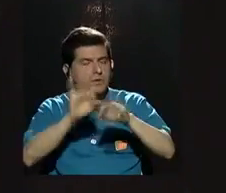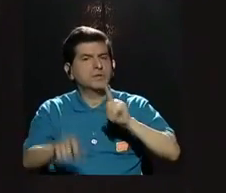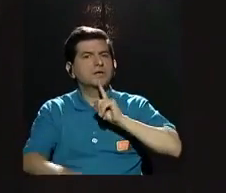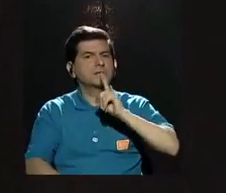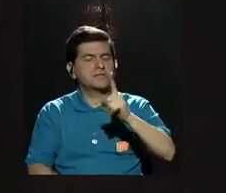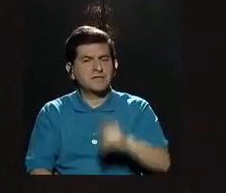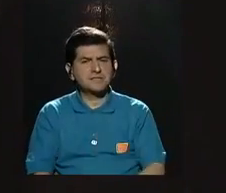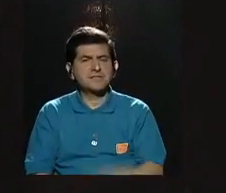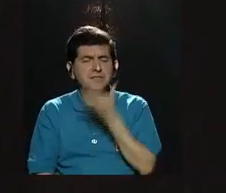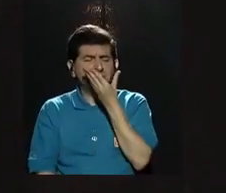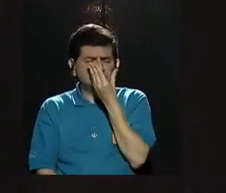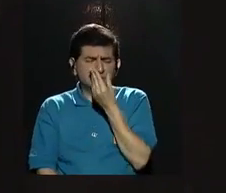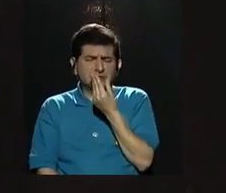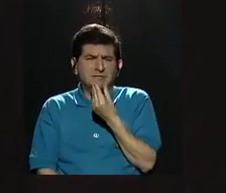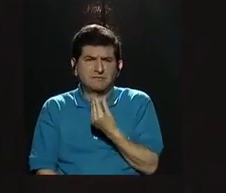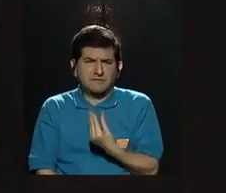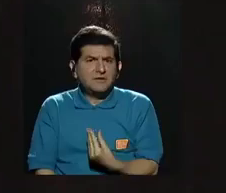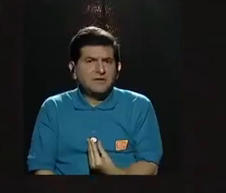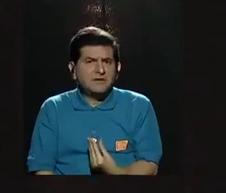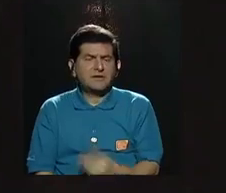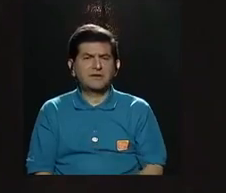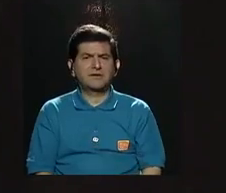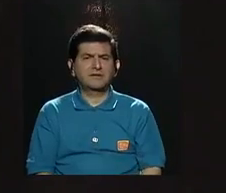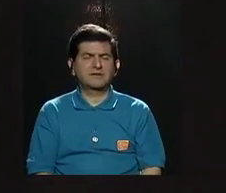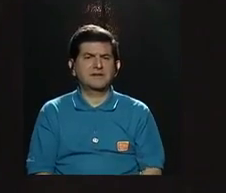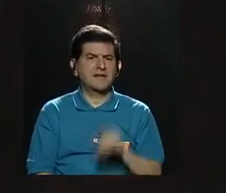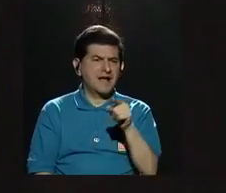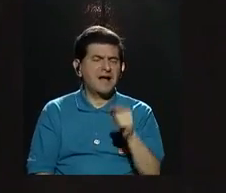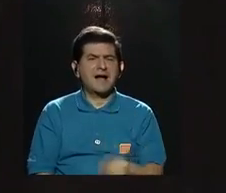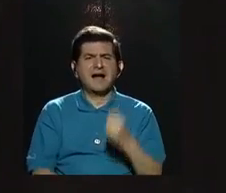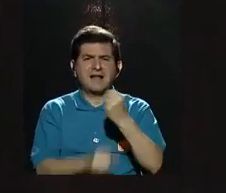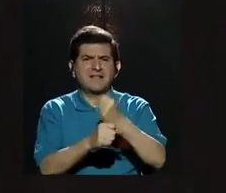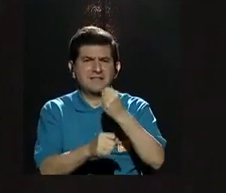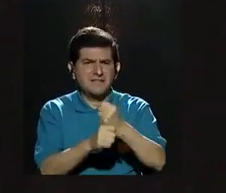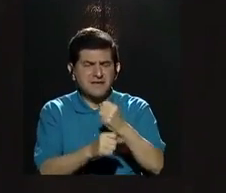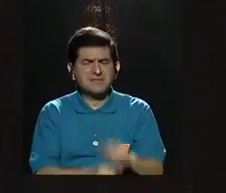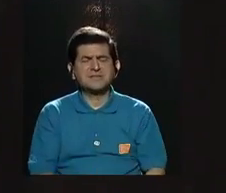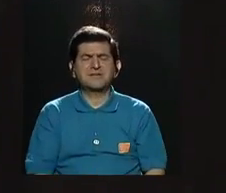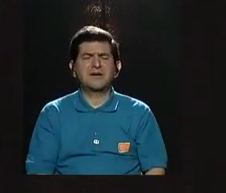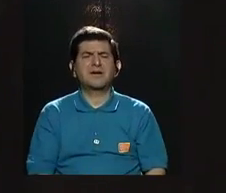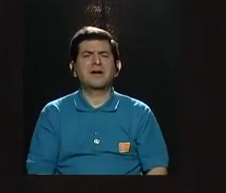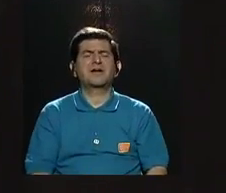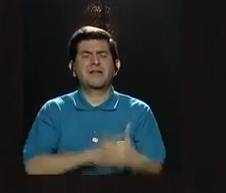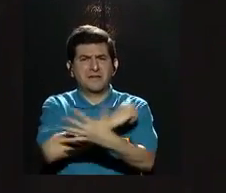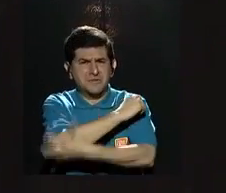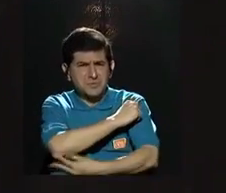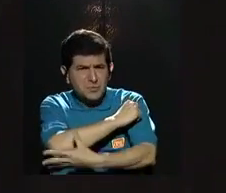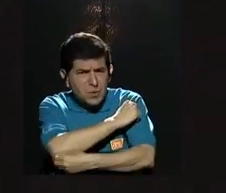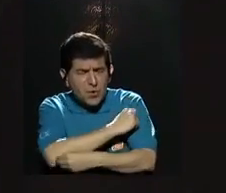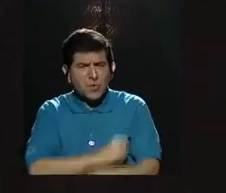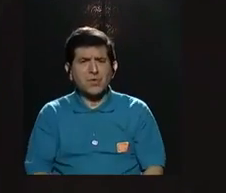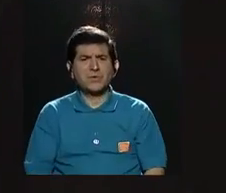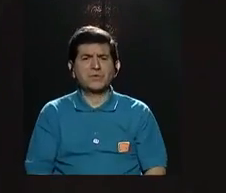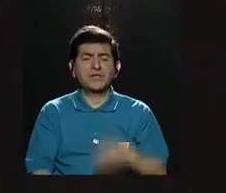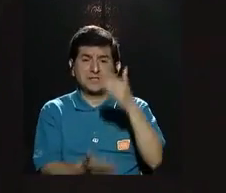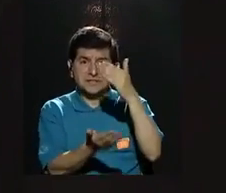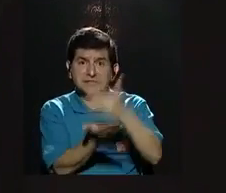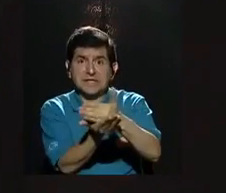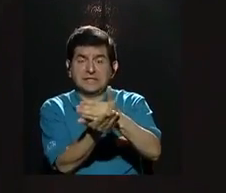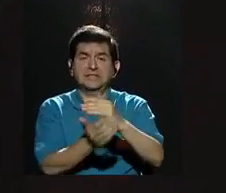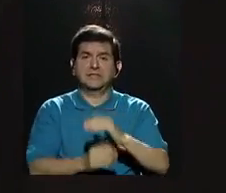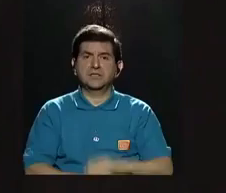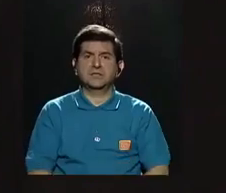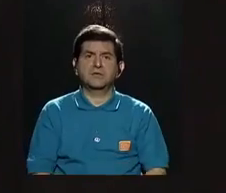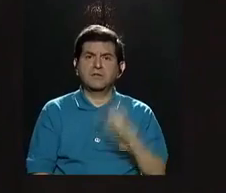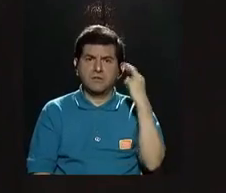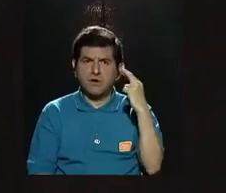suffering of poor white and working class communities has been caused pretty much by the